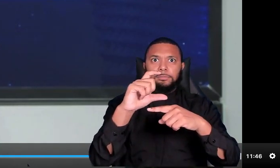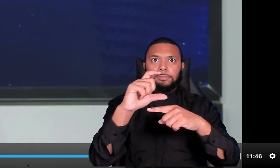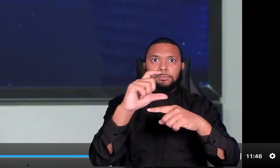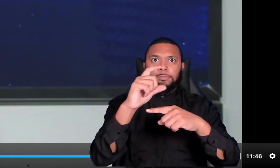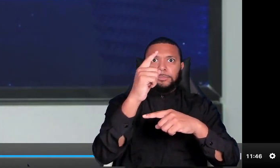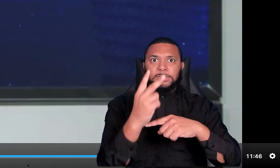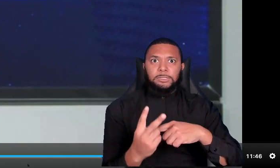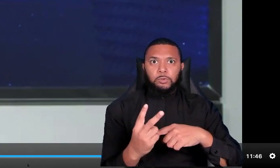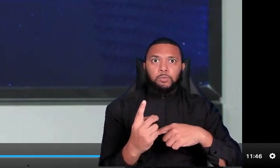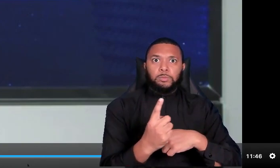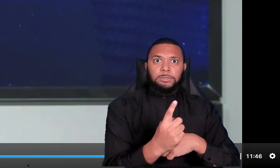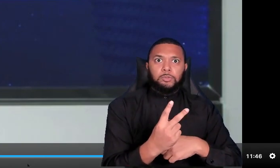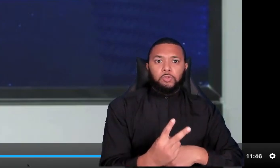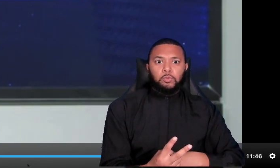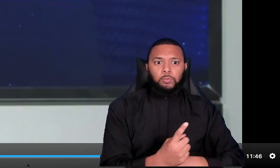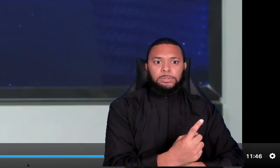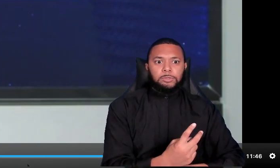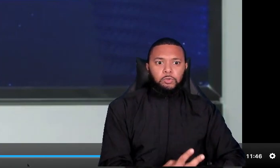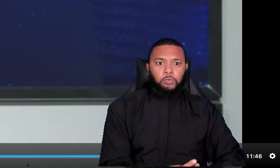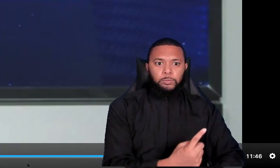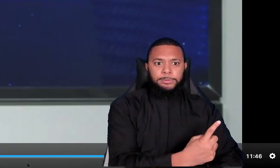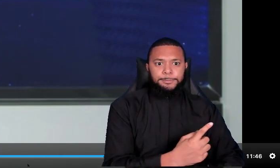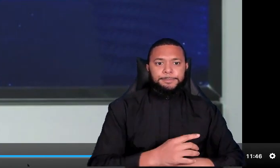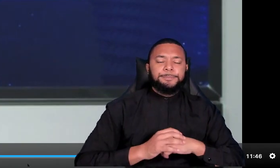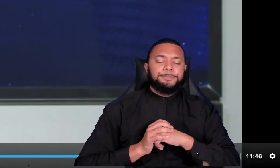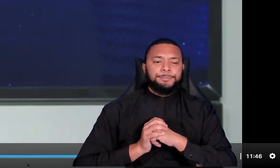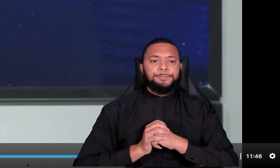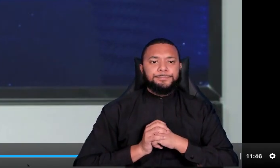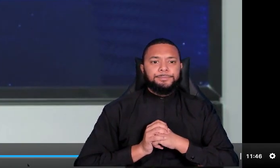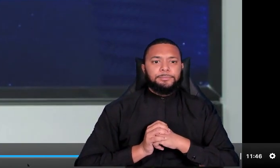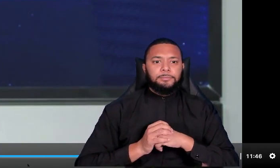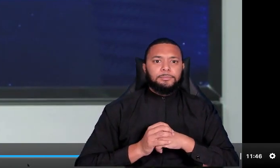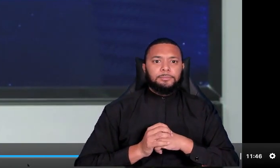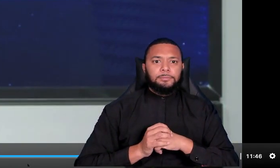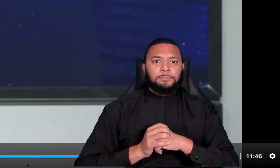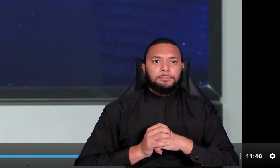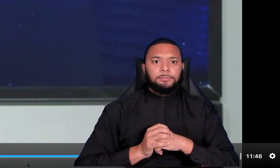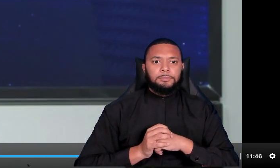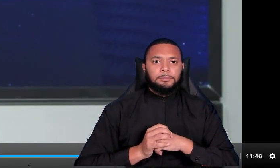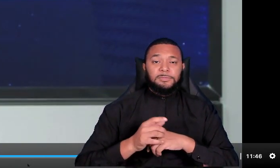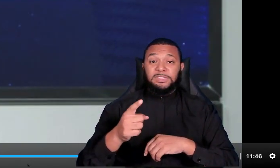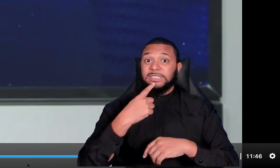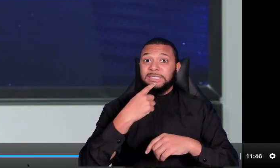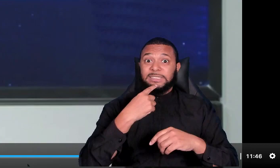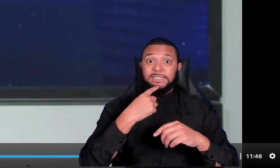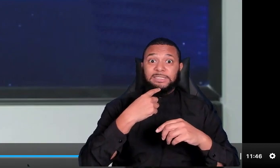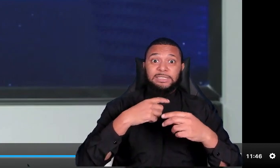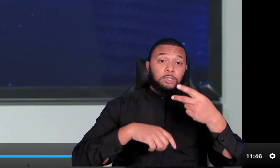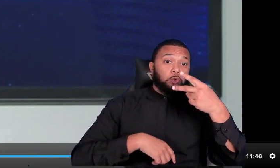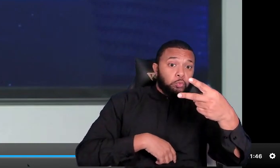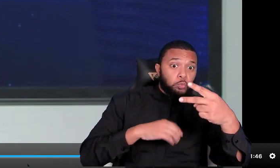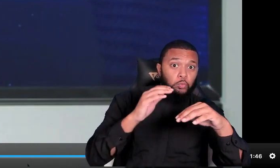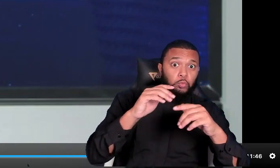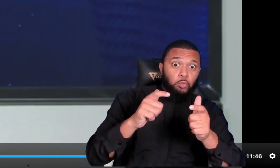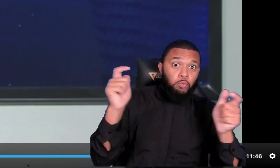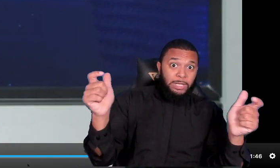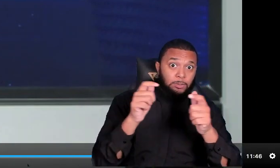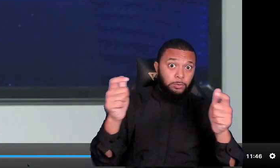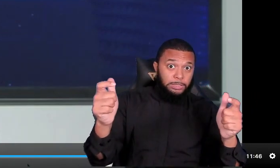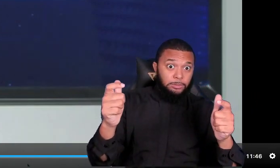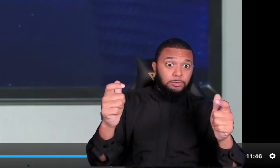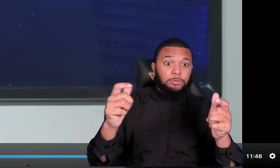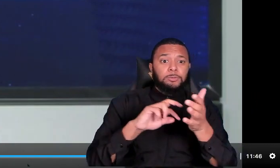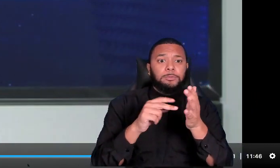looks about like that. Okay? And this says greater than this time, so we want to be above that